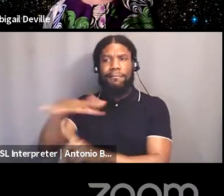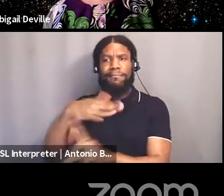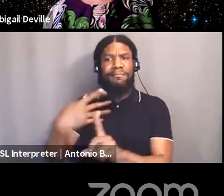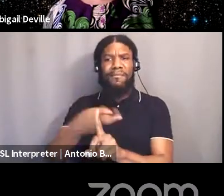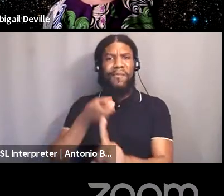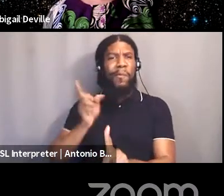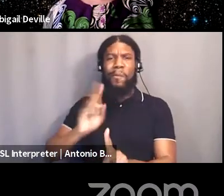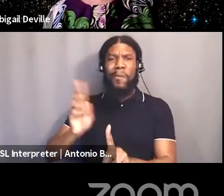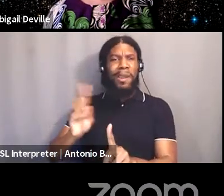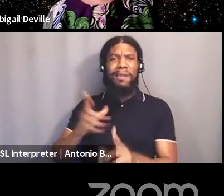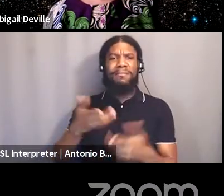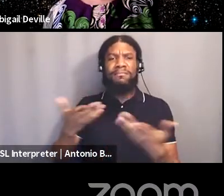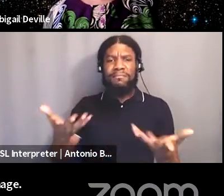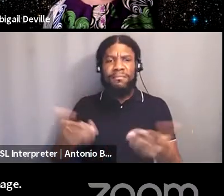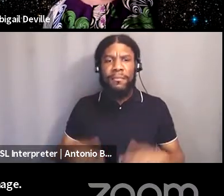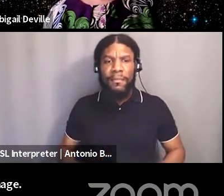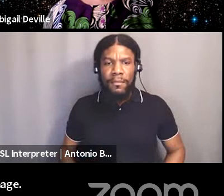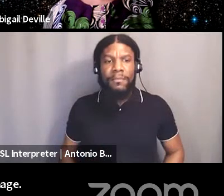Yeah, sure.